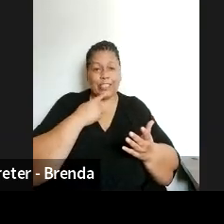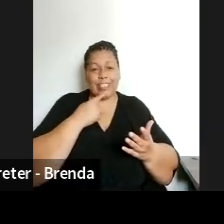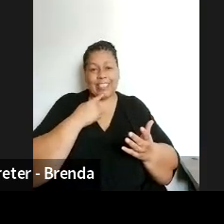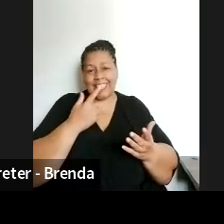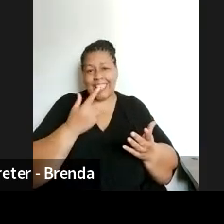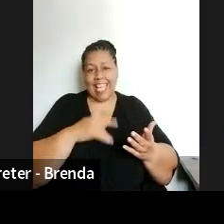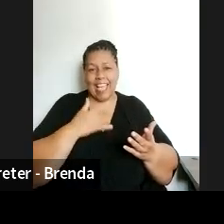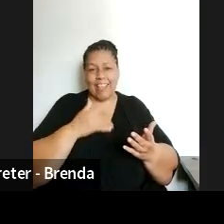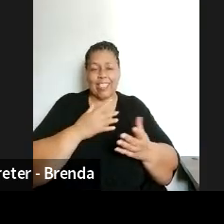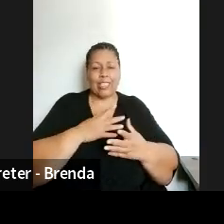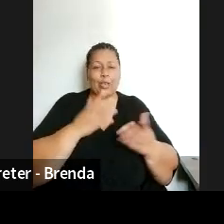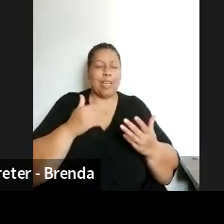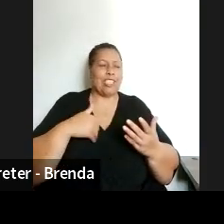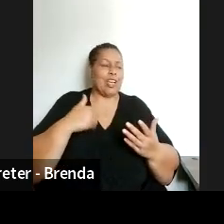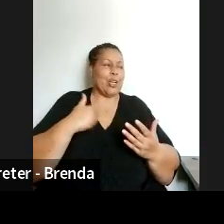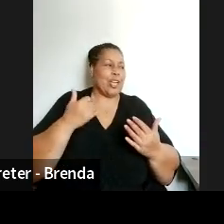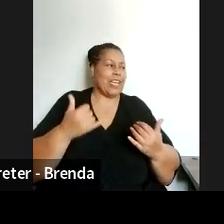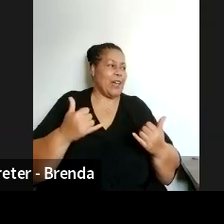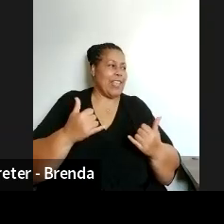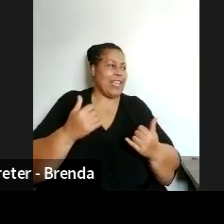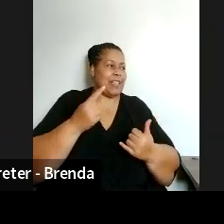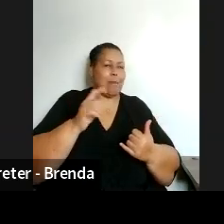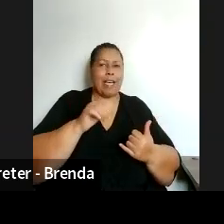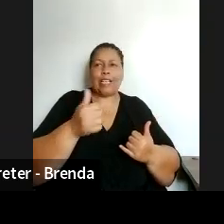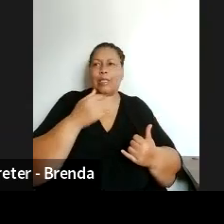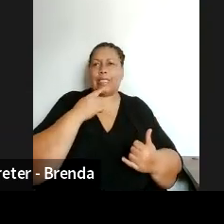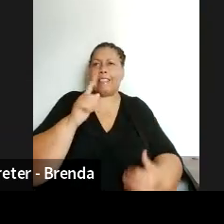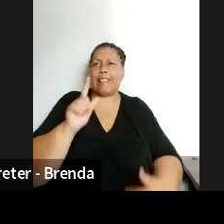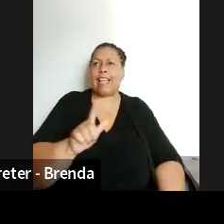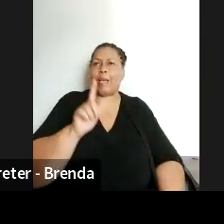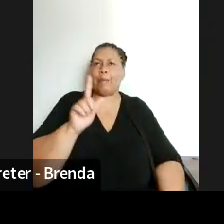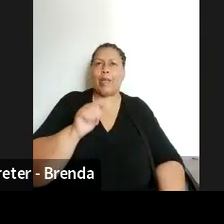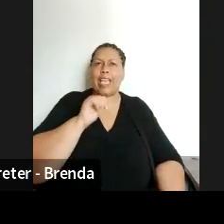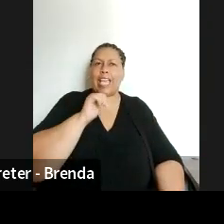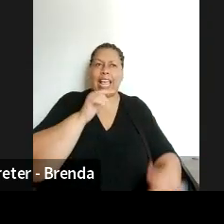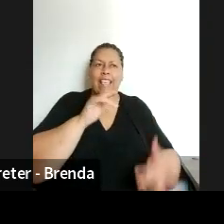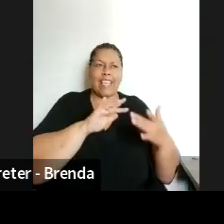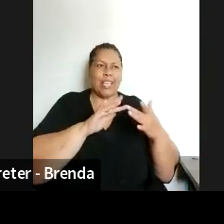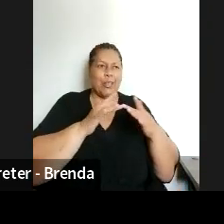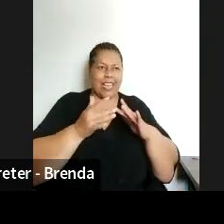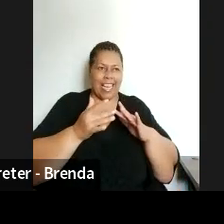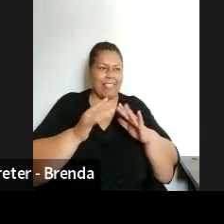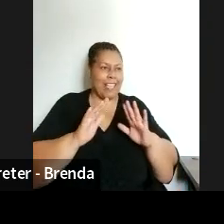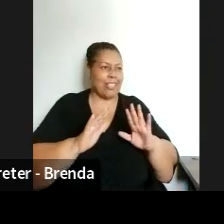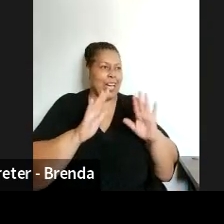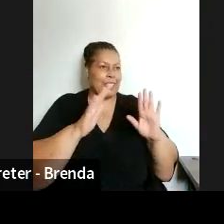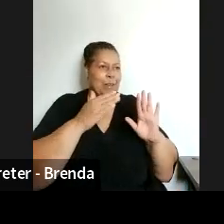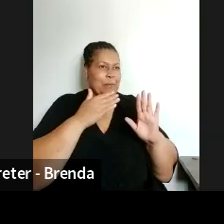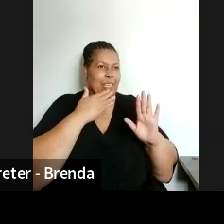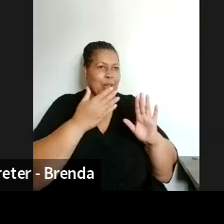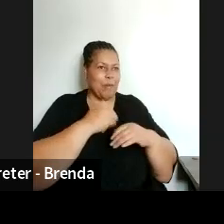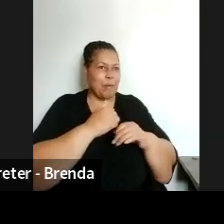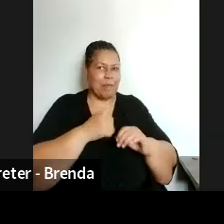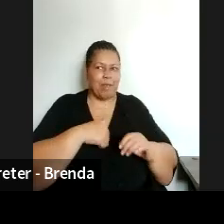feel so much younger now that somebody else said the library and not the internet. So that's awesome. Thank you just for making me feel